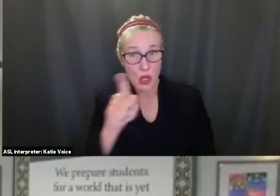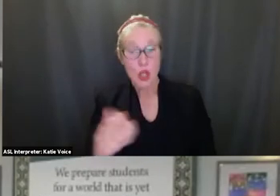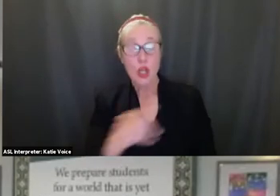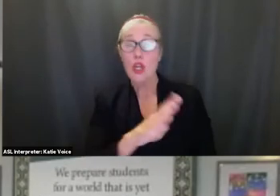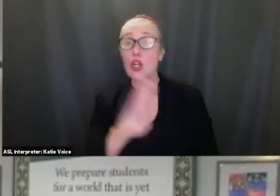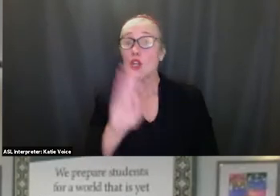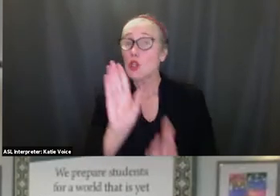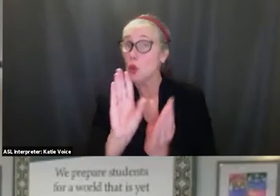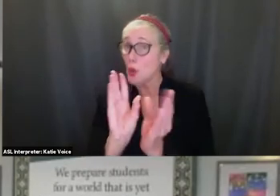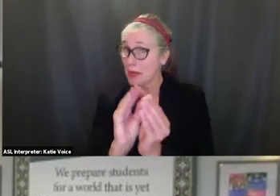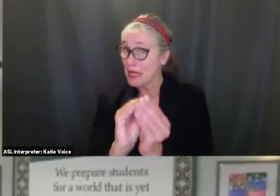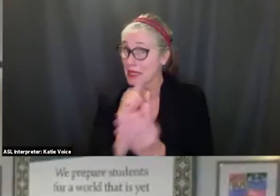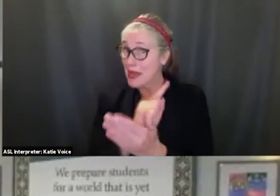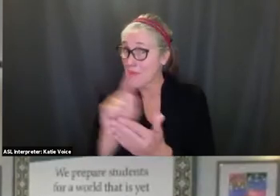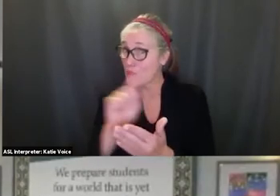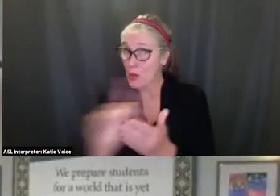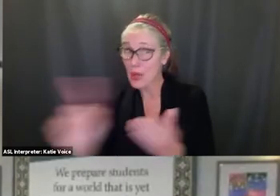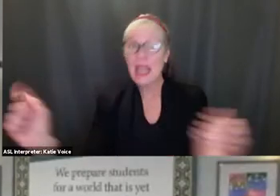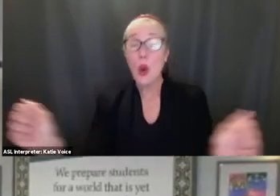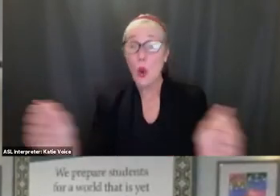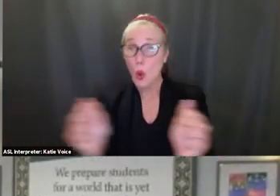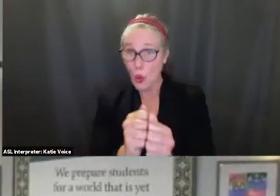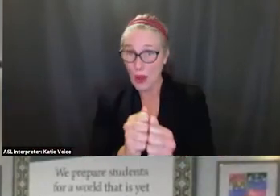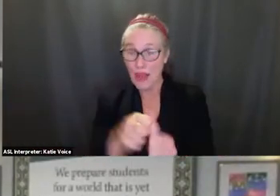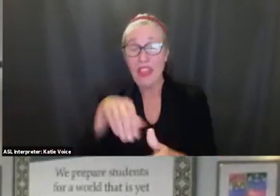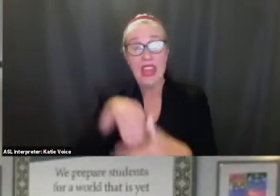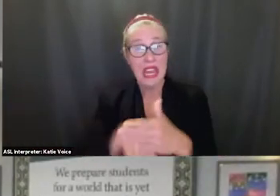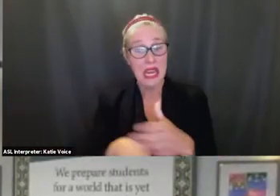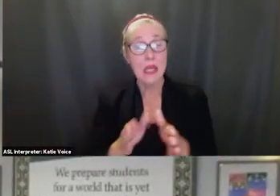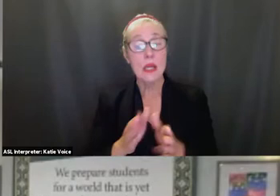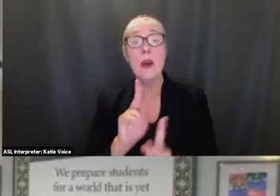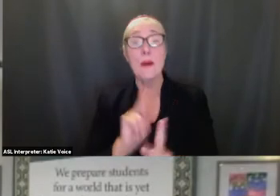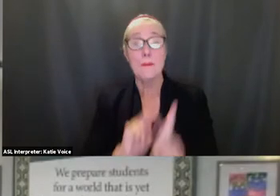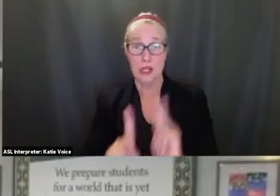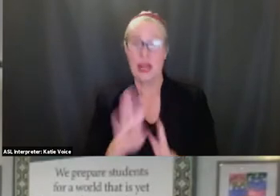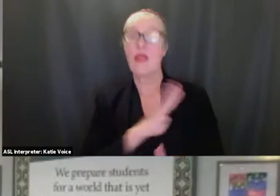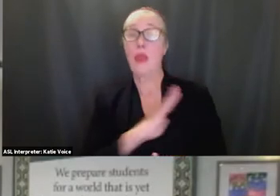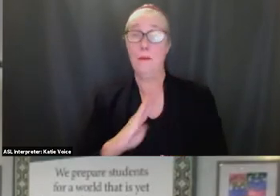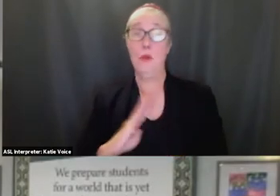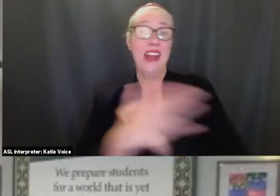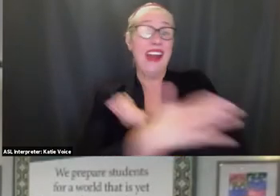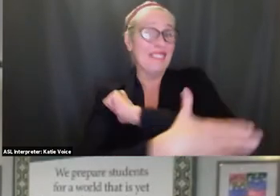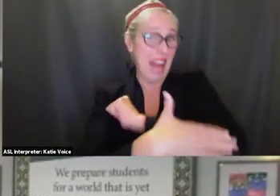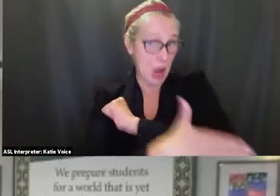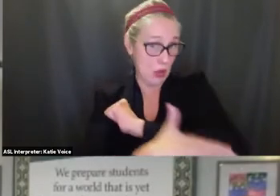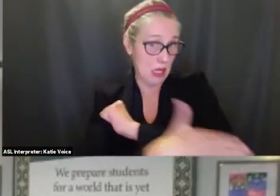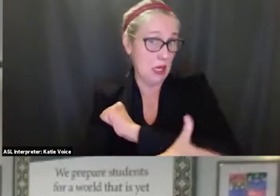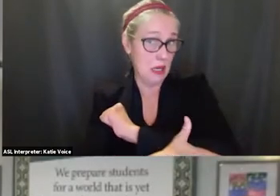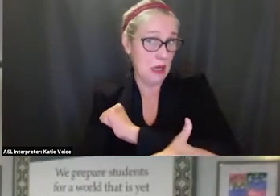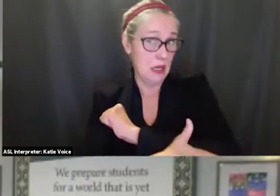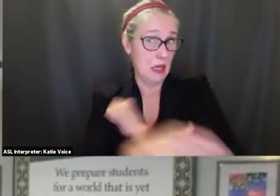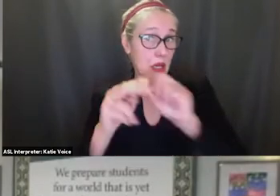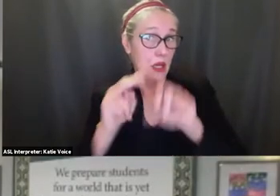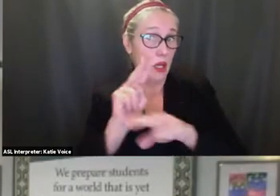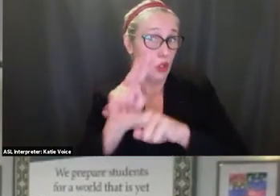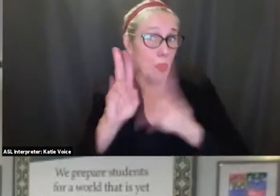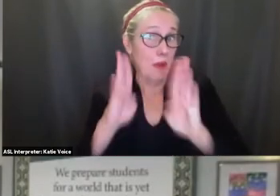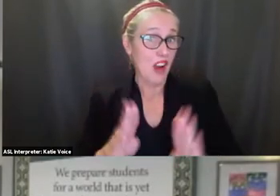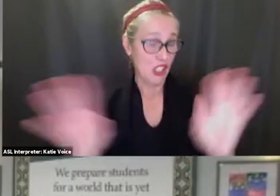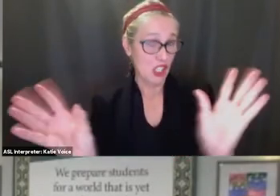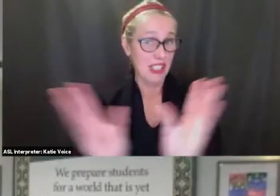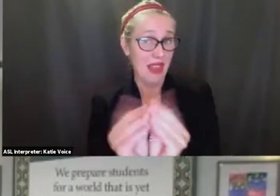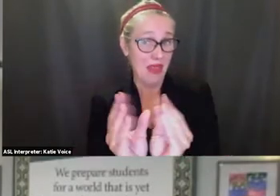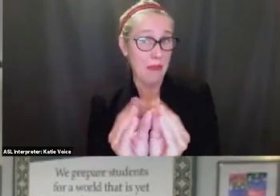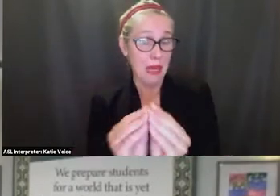week with in-person public comment and there is no reason that the school board can't do the same so yes my name is nicole